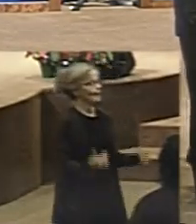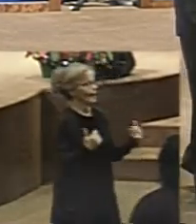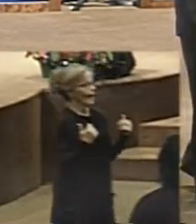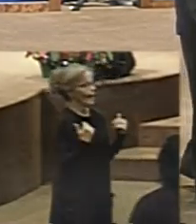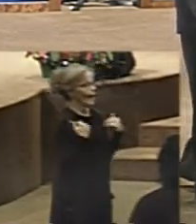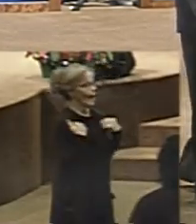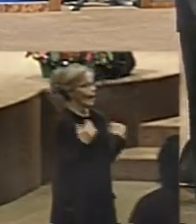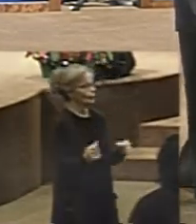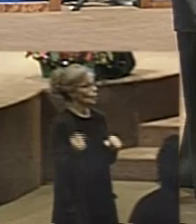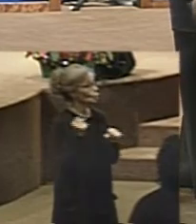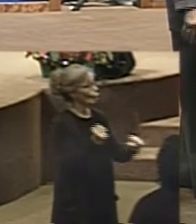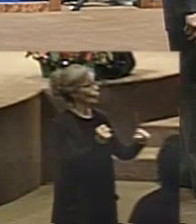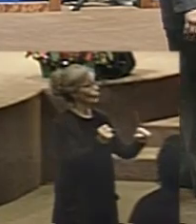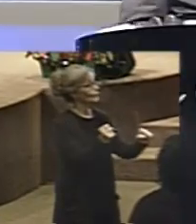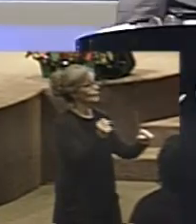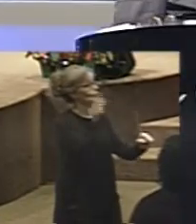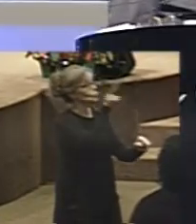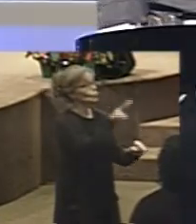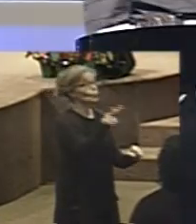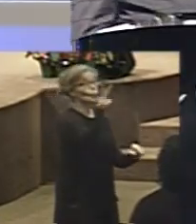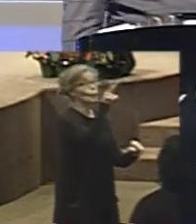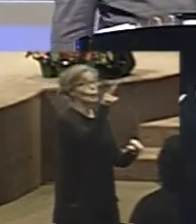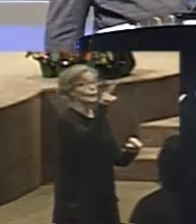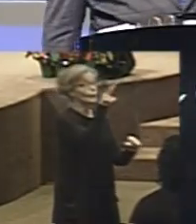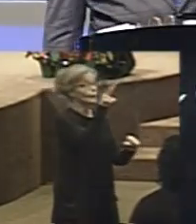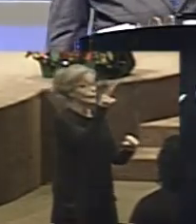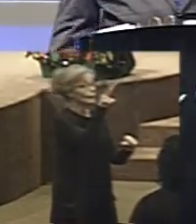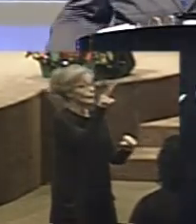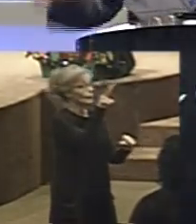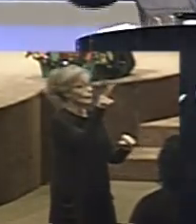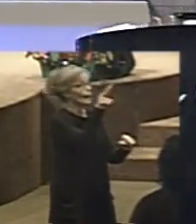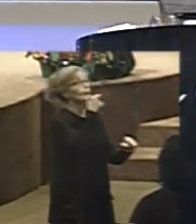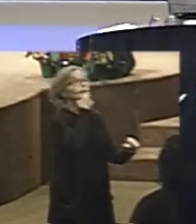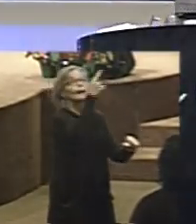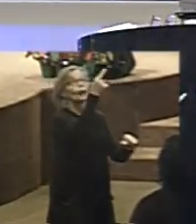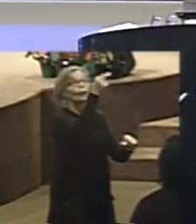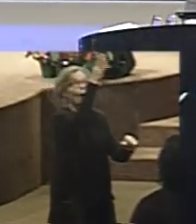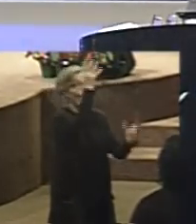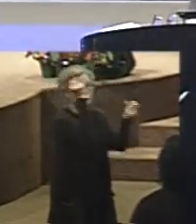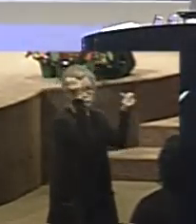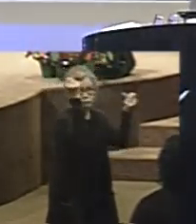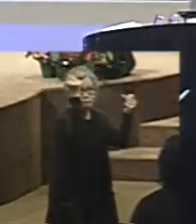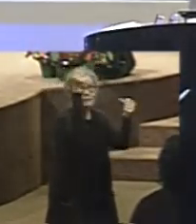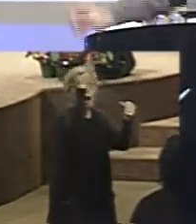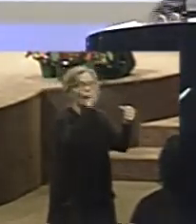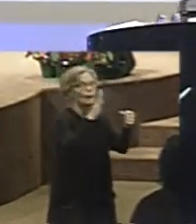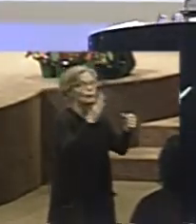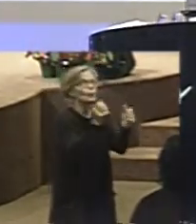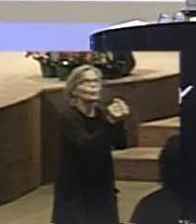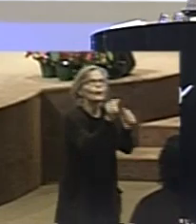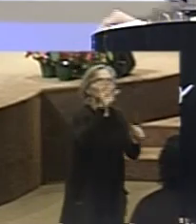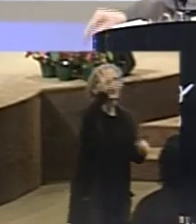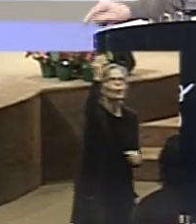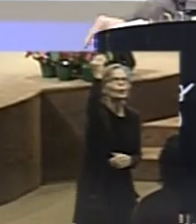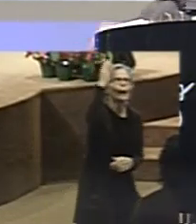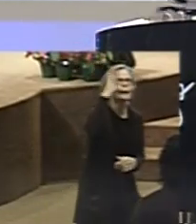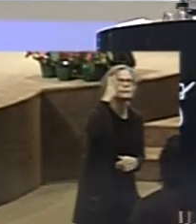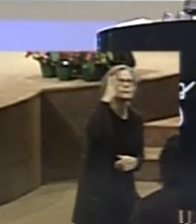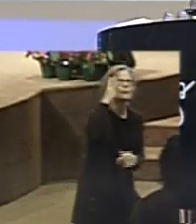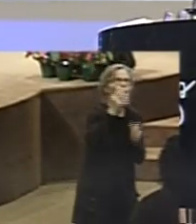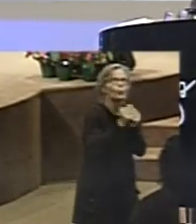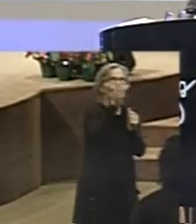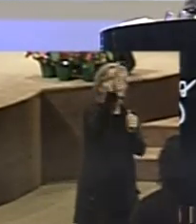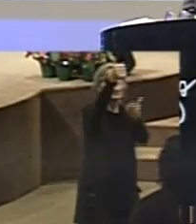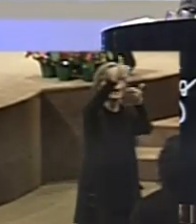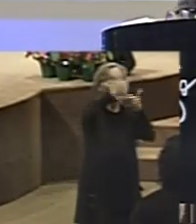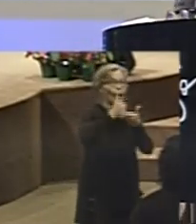in the face of God on this Sunday, the last day of 2017, and tell God, God, by your grace and help, when we reach this